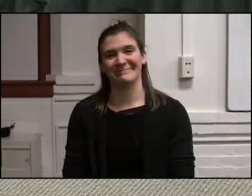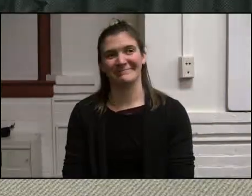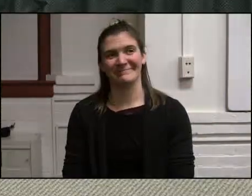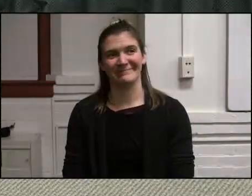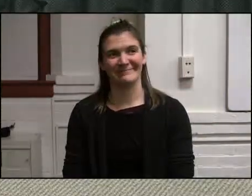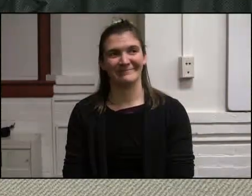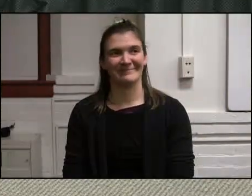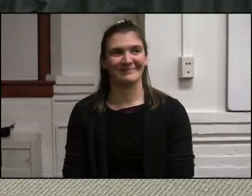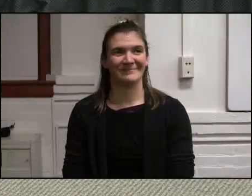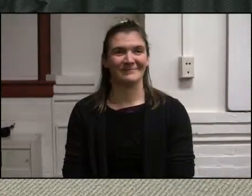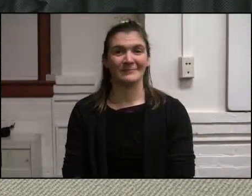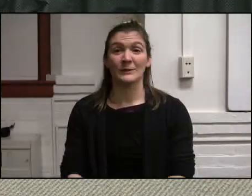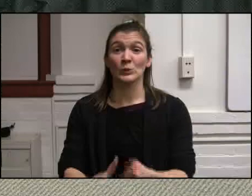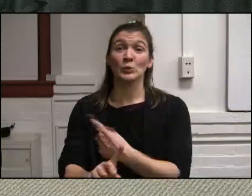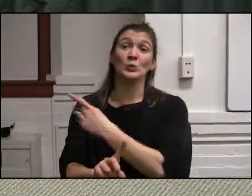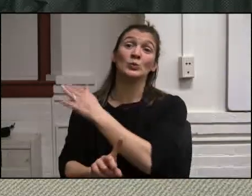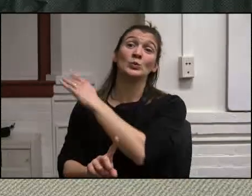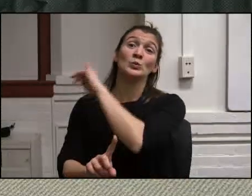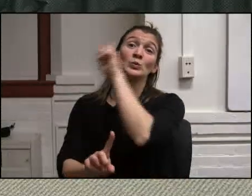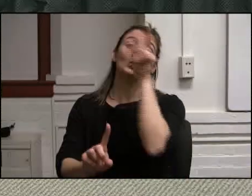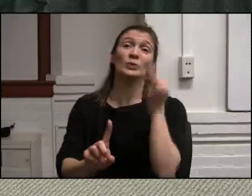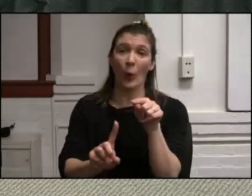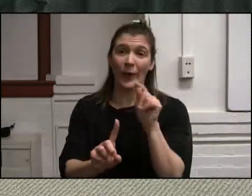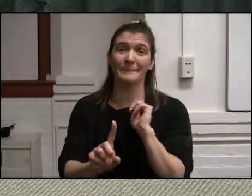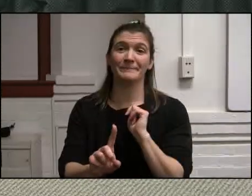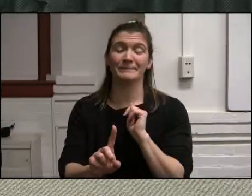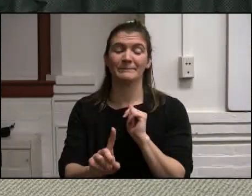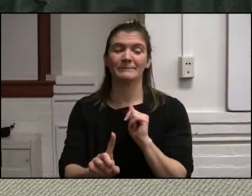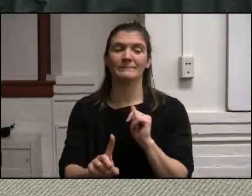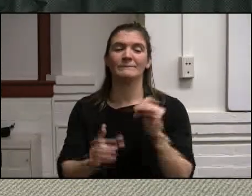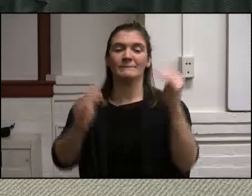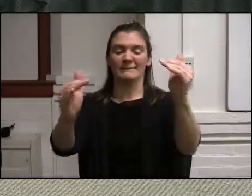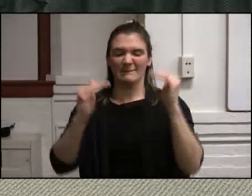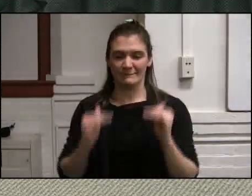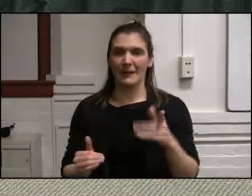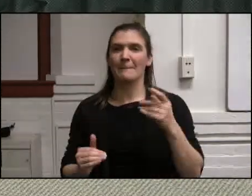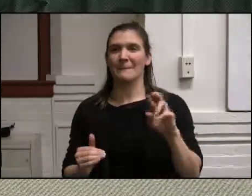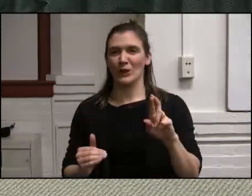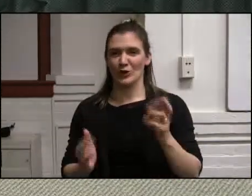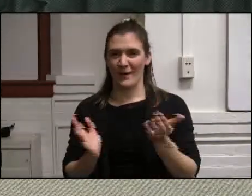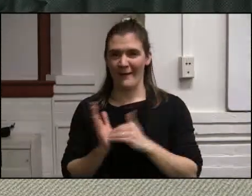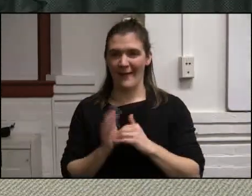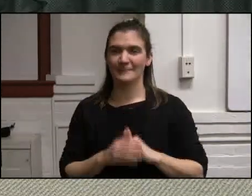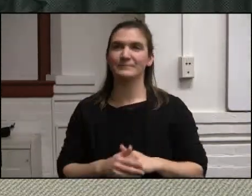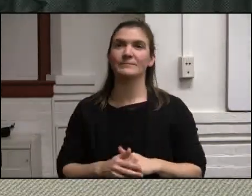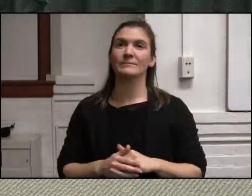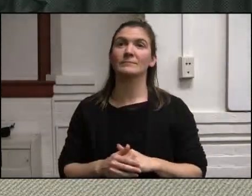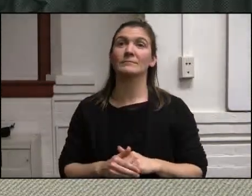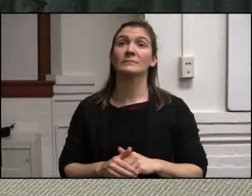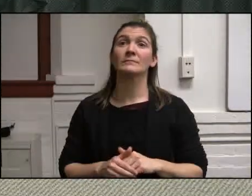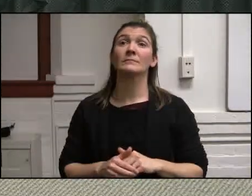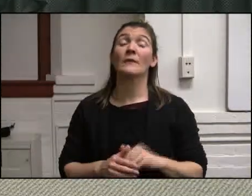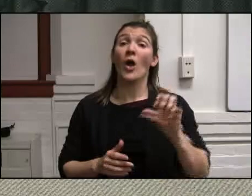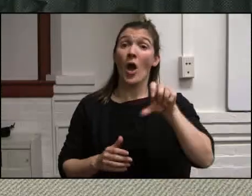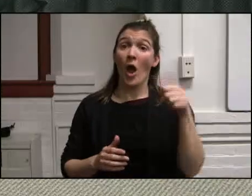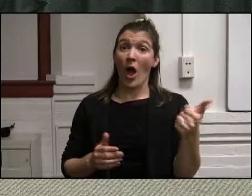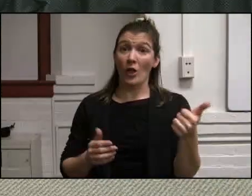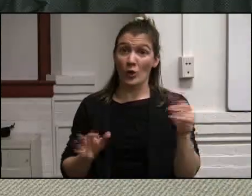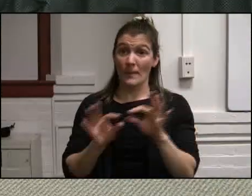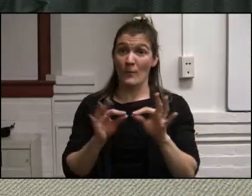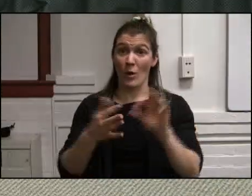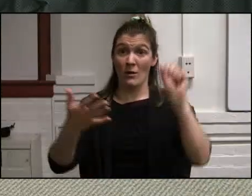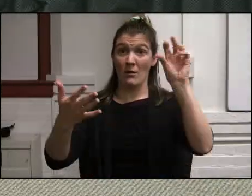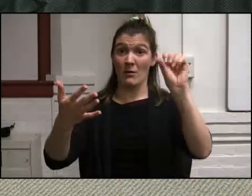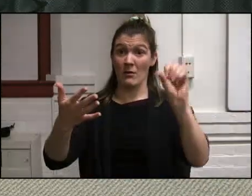Sorry, tangent. You also asked last week, and I should say these are being listed in the order